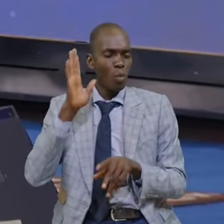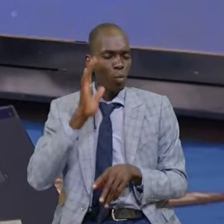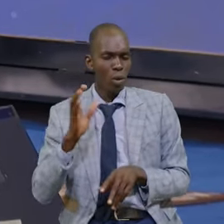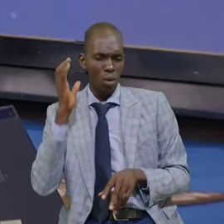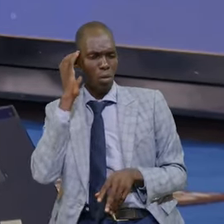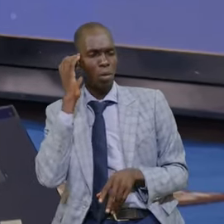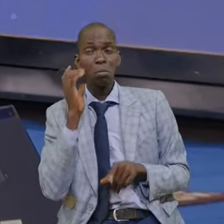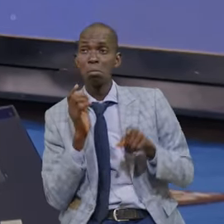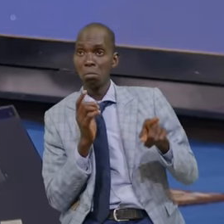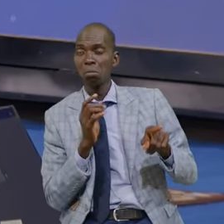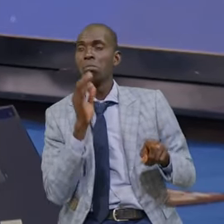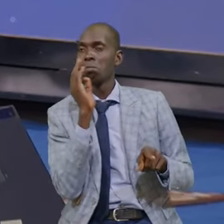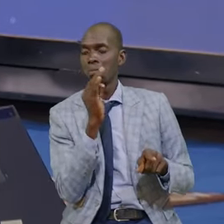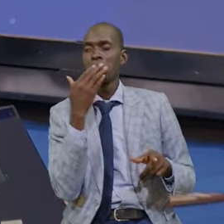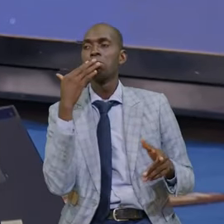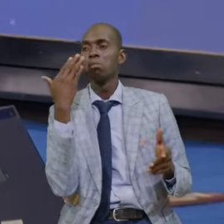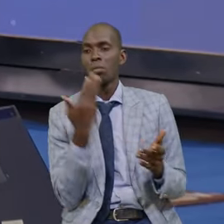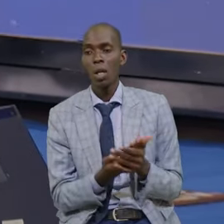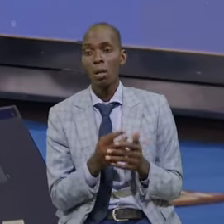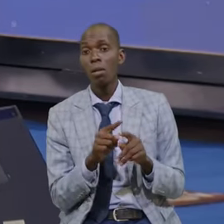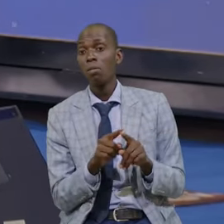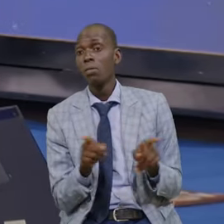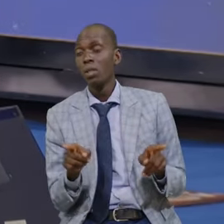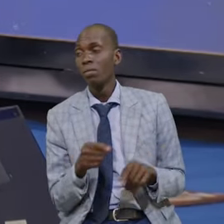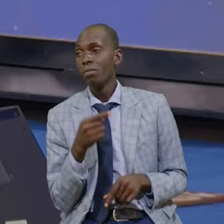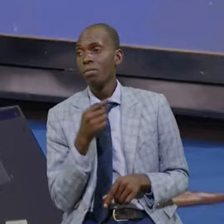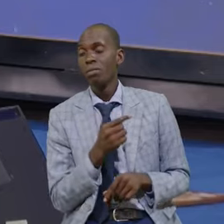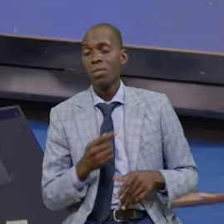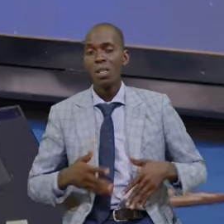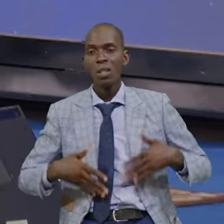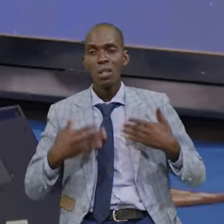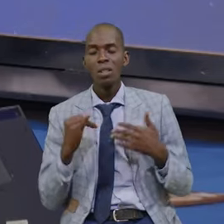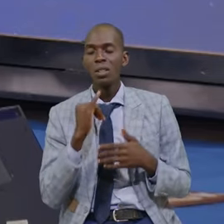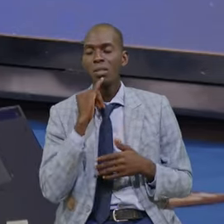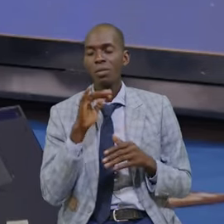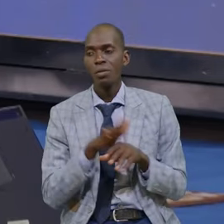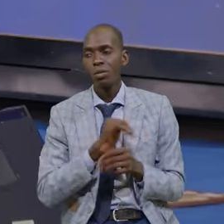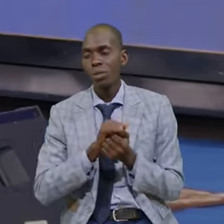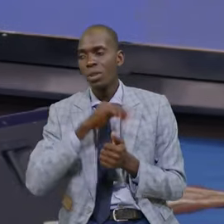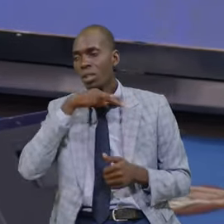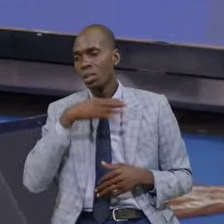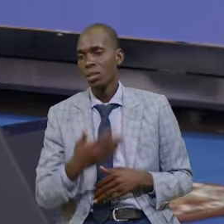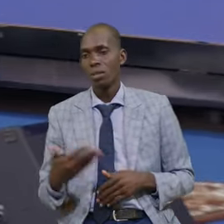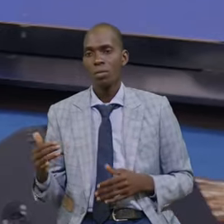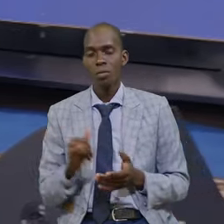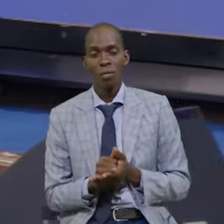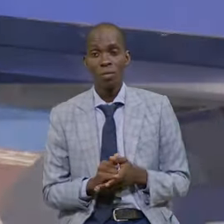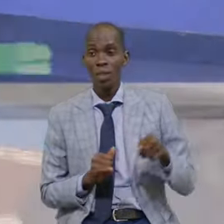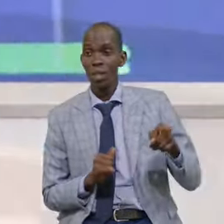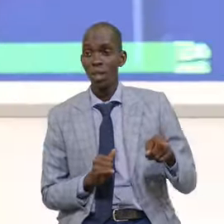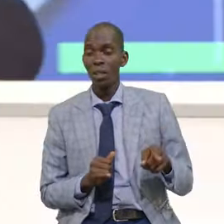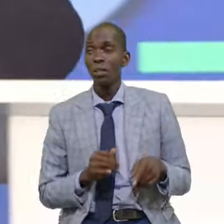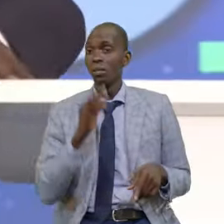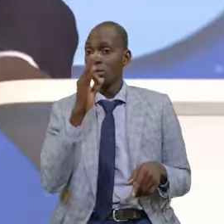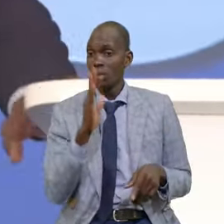preaches good, but his life is corrupt. He's stealing the money from the church.